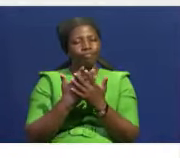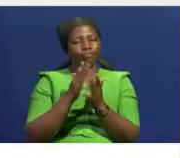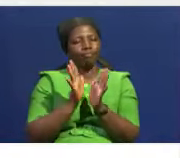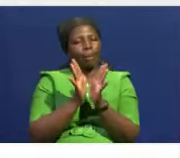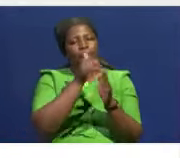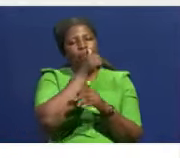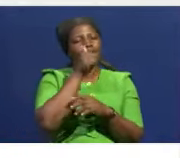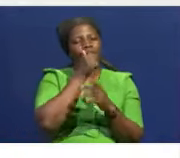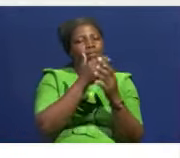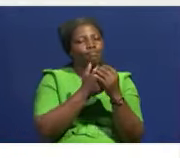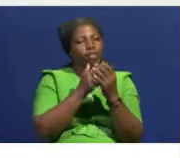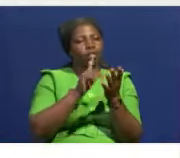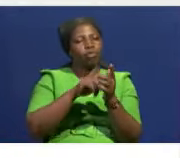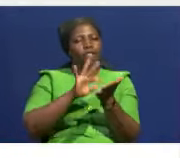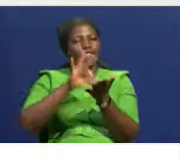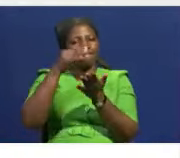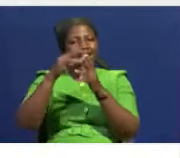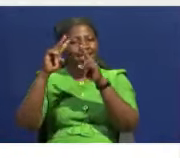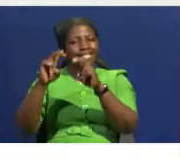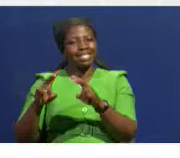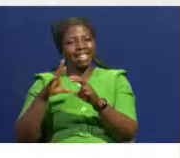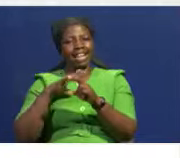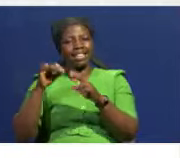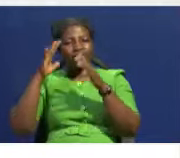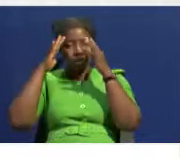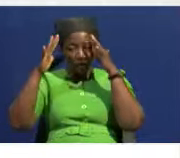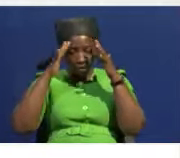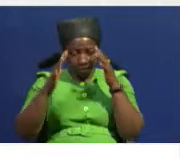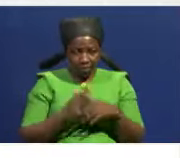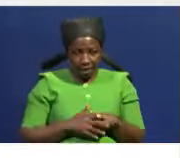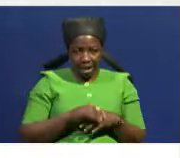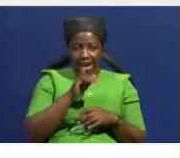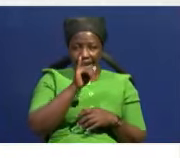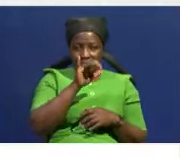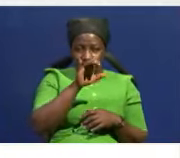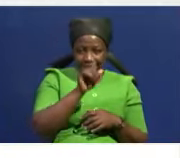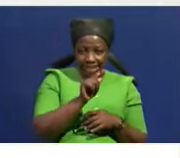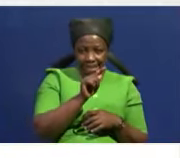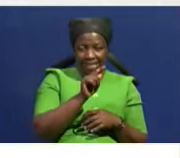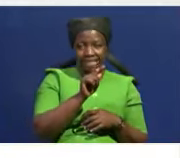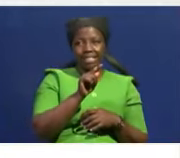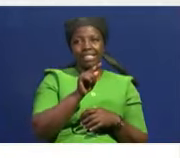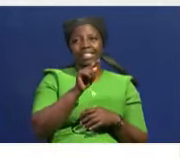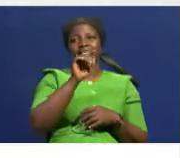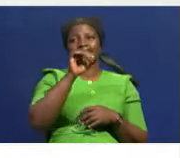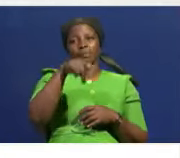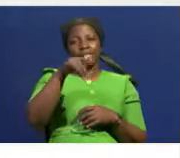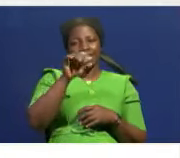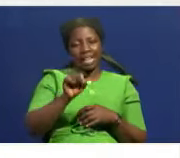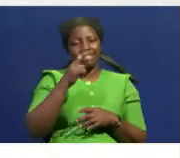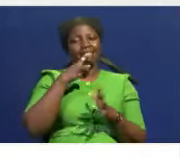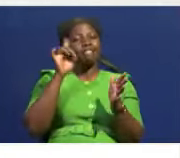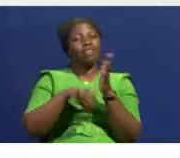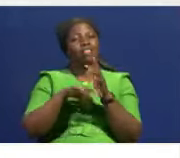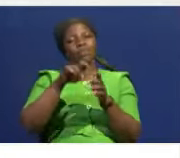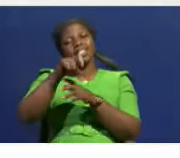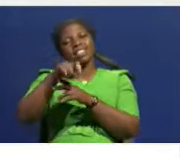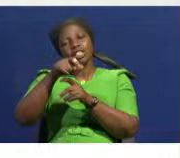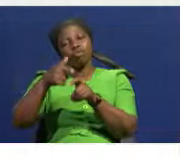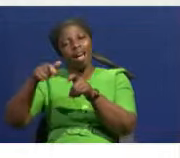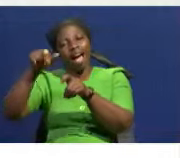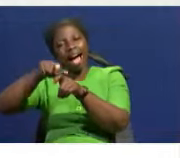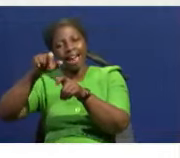innovation. Information, Communication and Technology Principal Secretary John Tanui says there is need to increase research